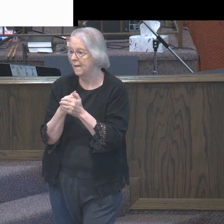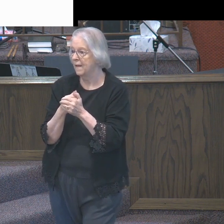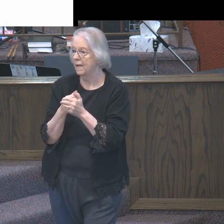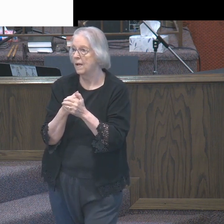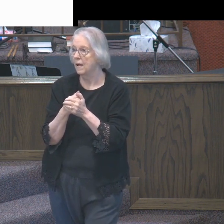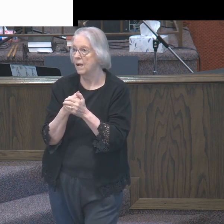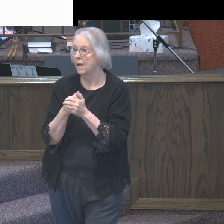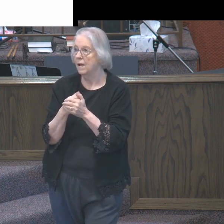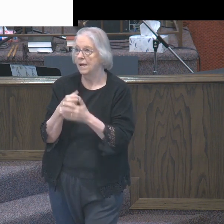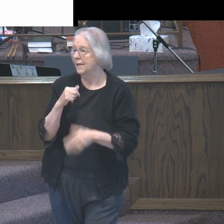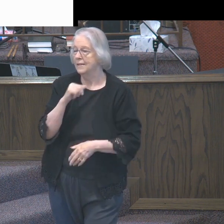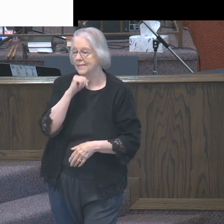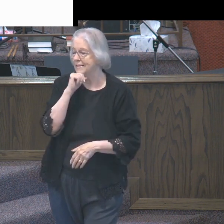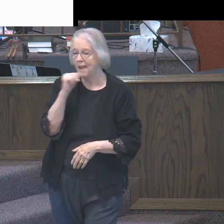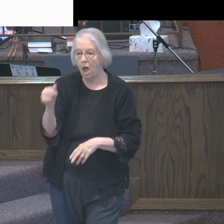your Father on earth.